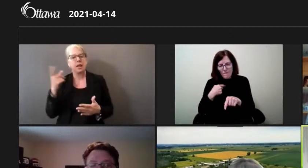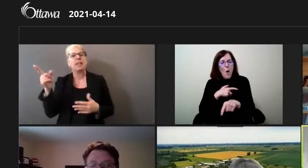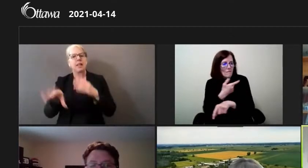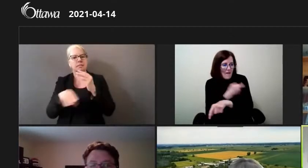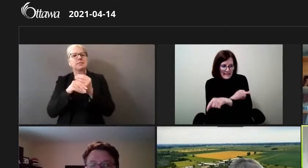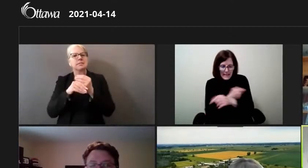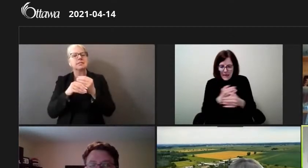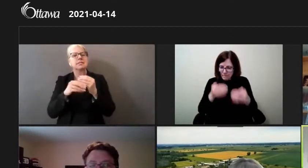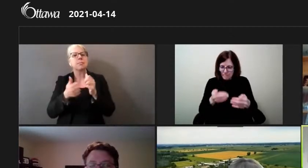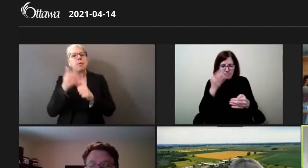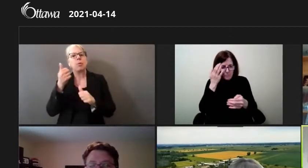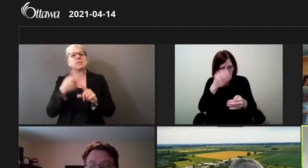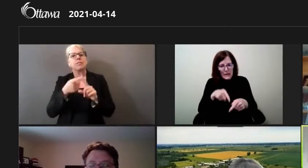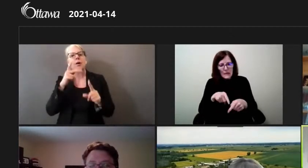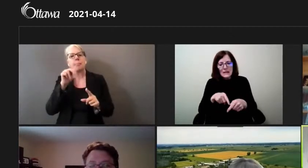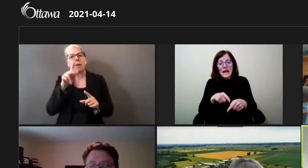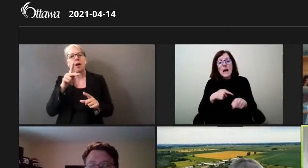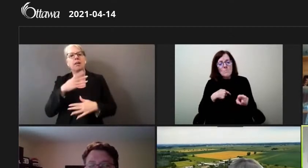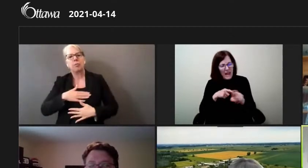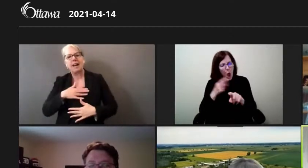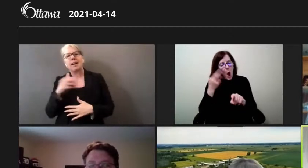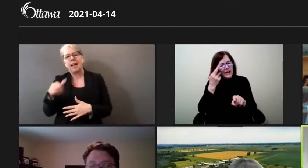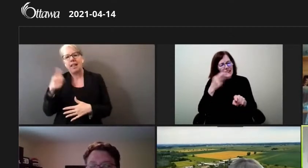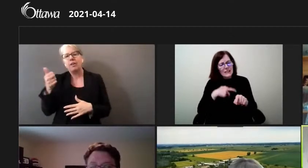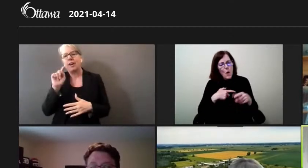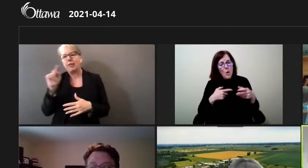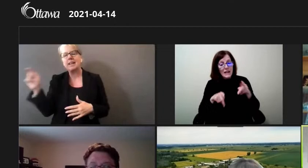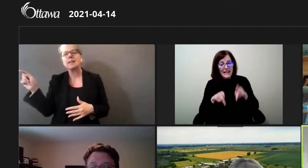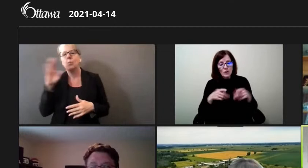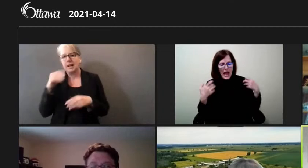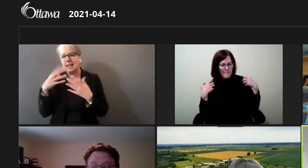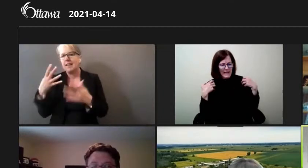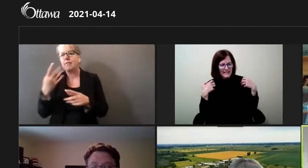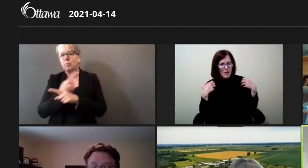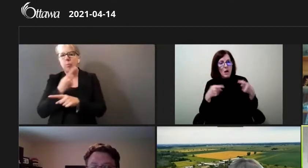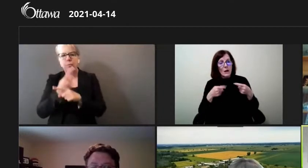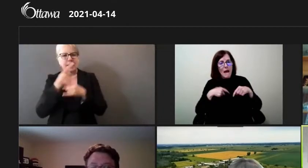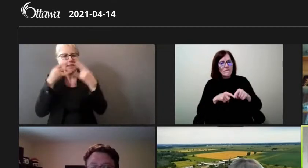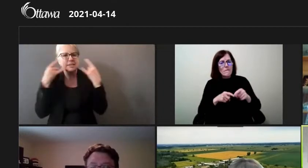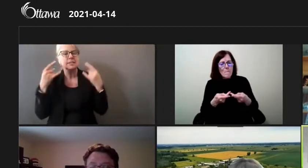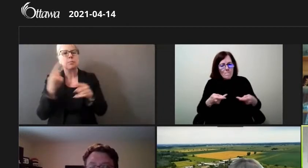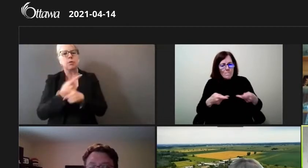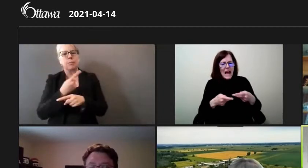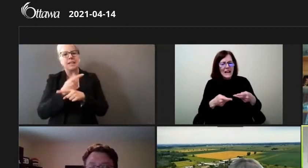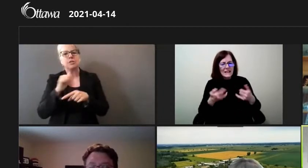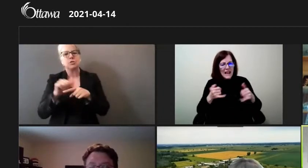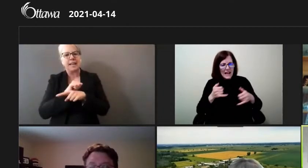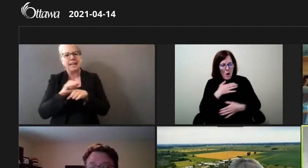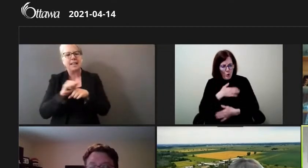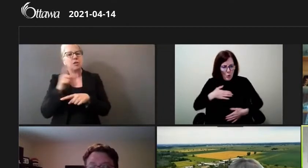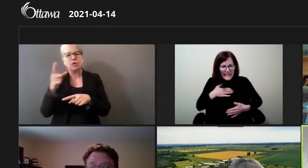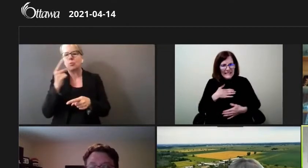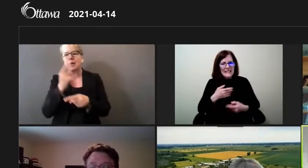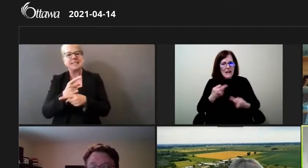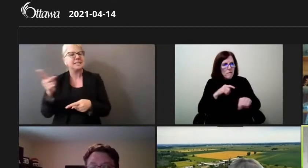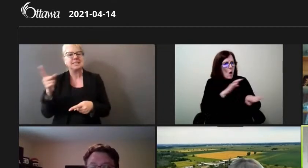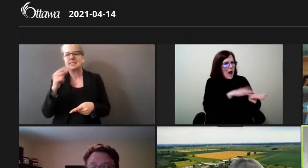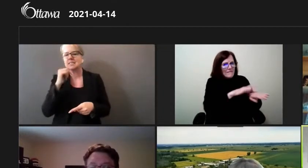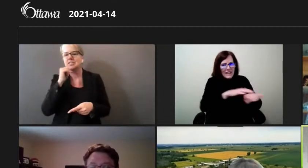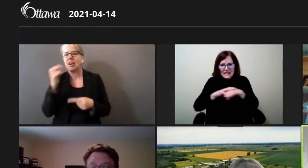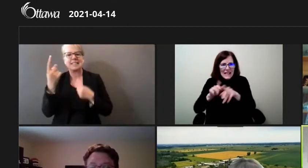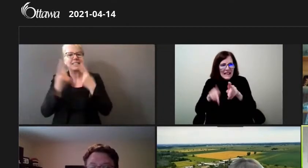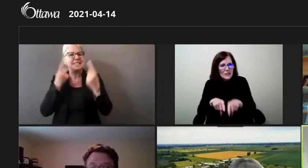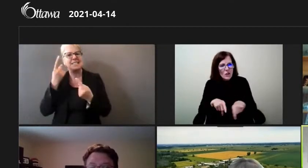mostly from Parks and Rec, but from other areas. We will give them the appropriate PPE and the appropriate training. But you're right. They're not even